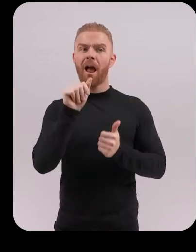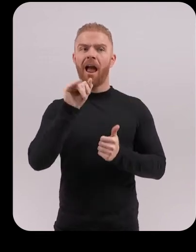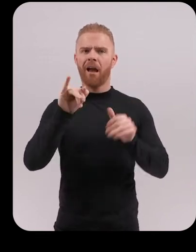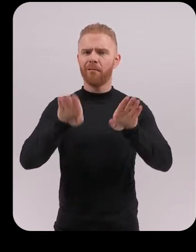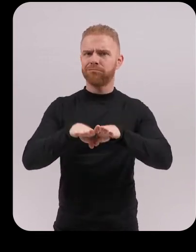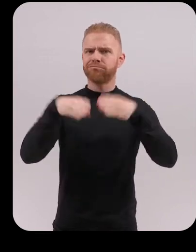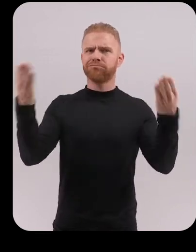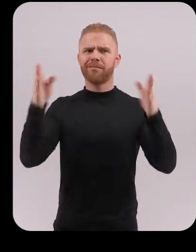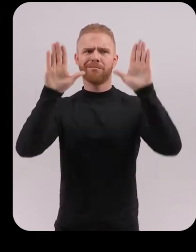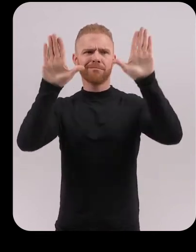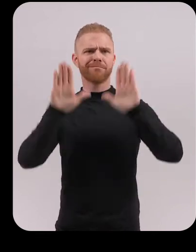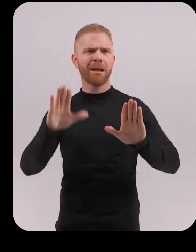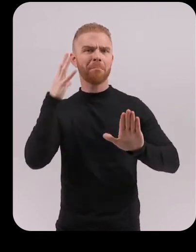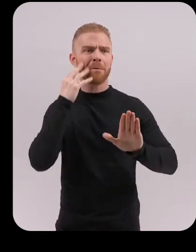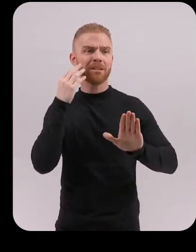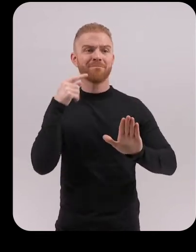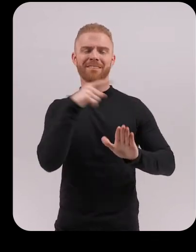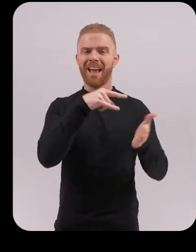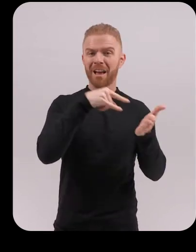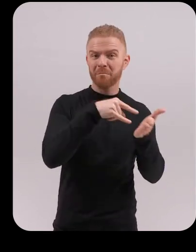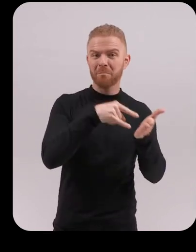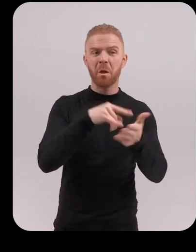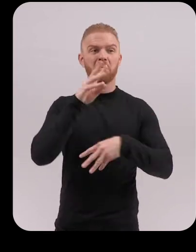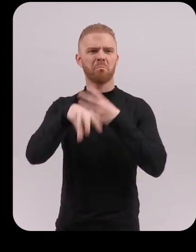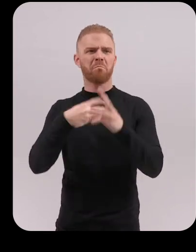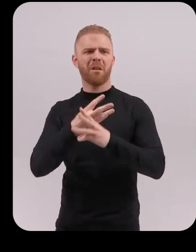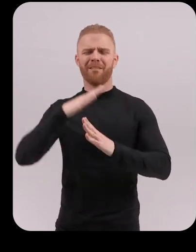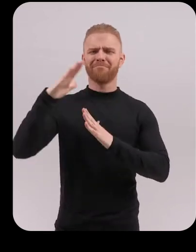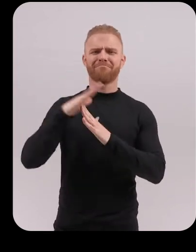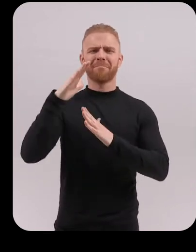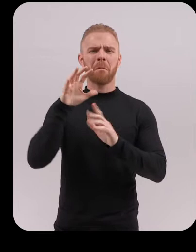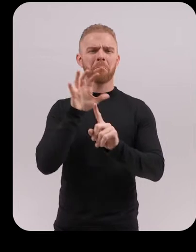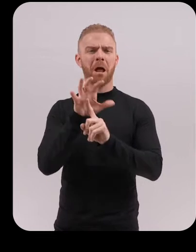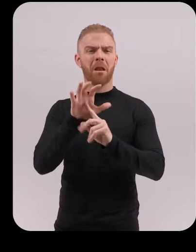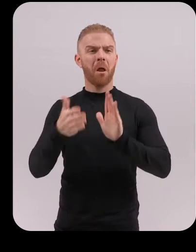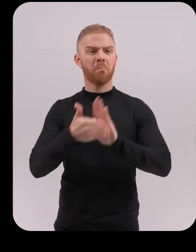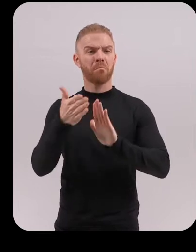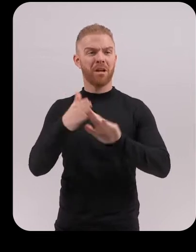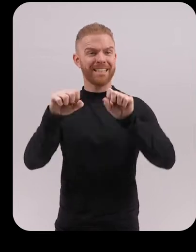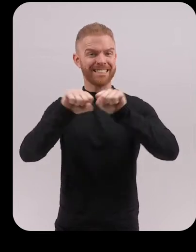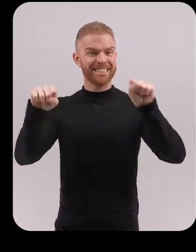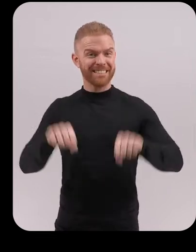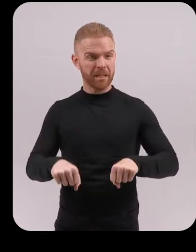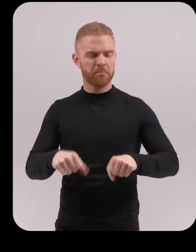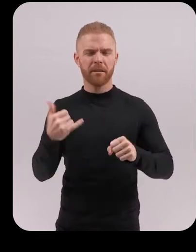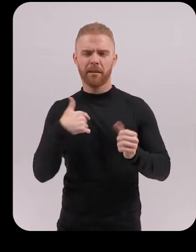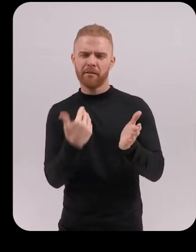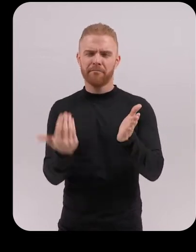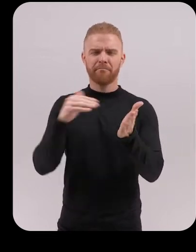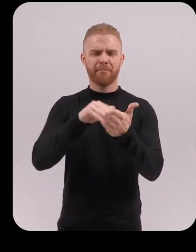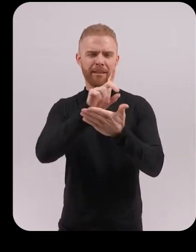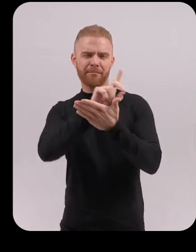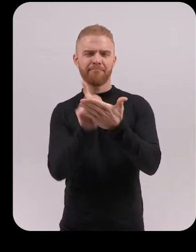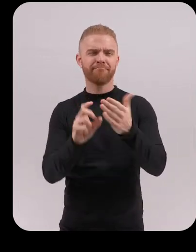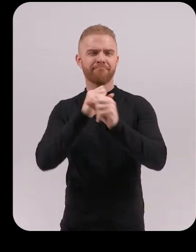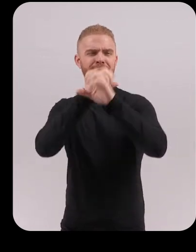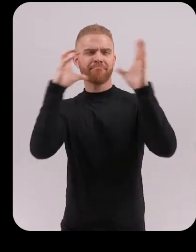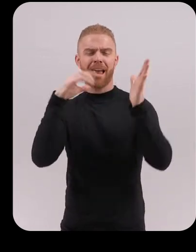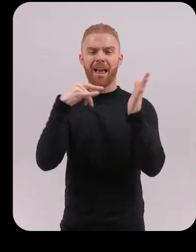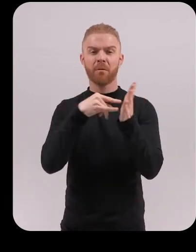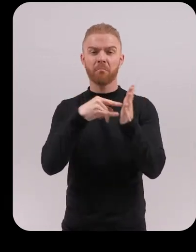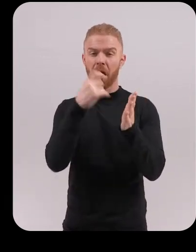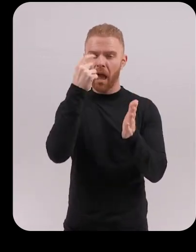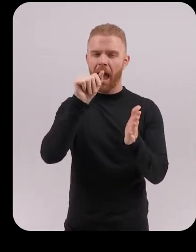excellent experiences on Android, the world's most popular operating system. We're reimagining Android